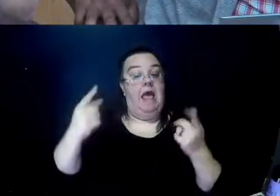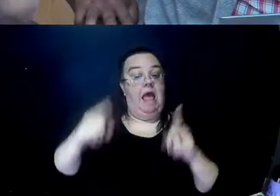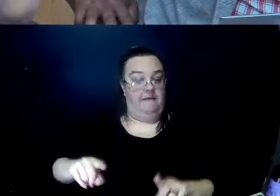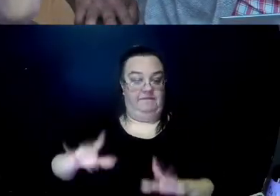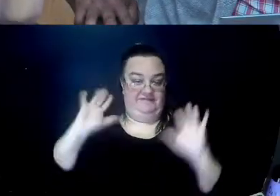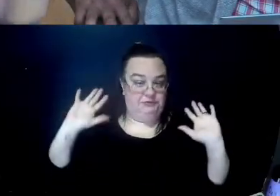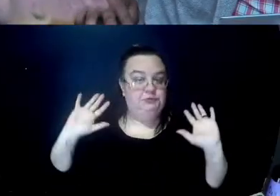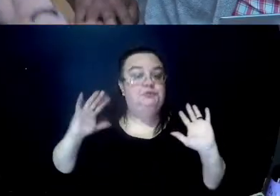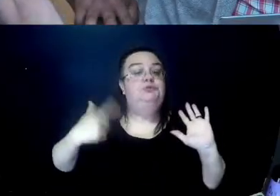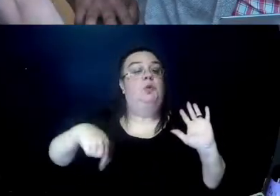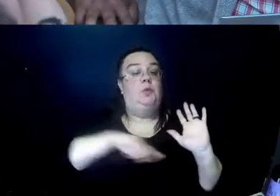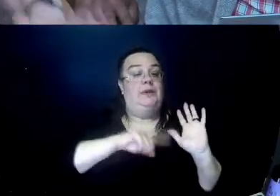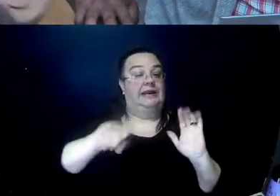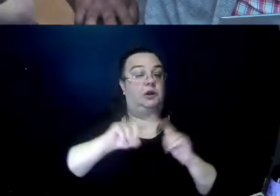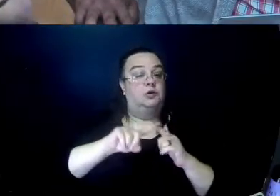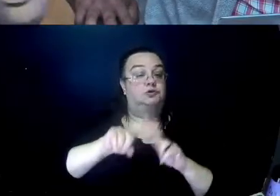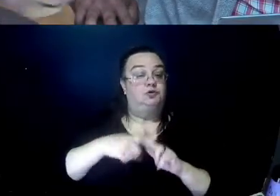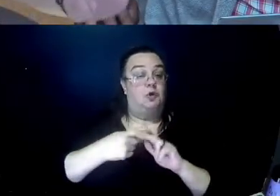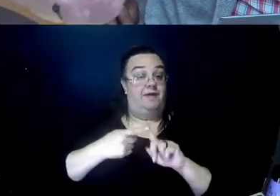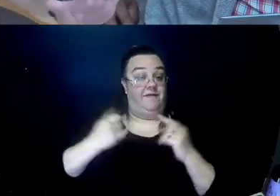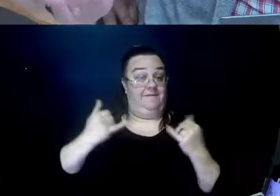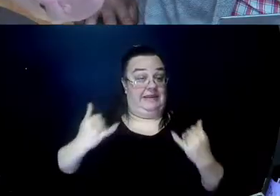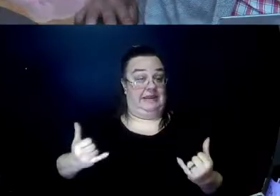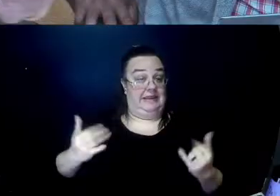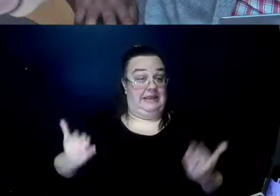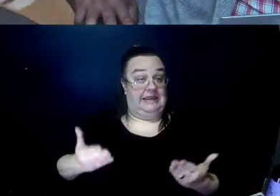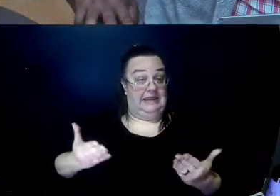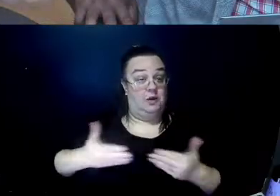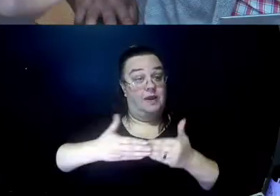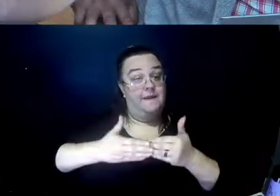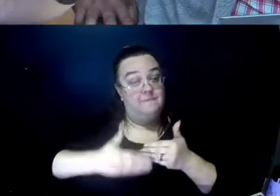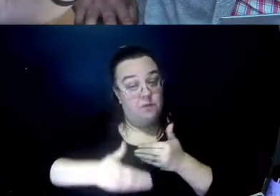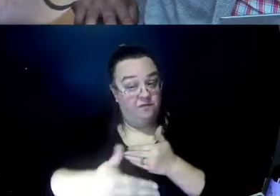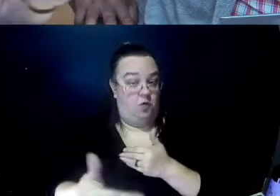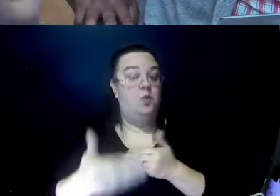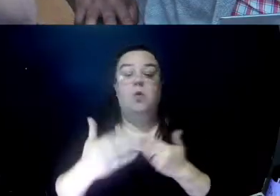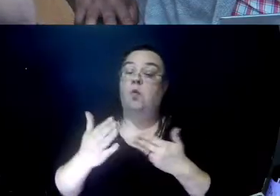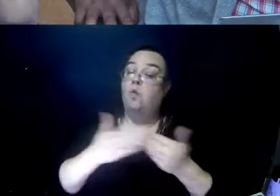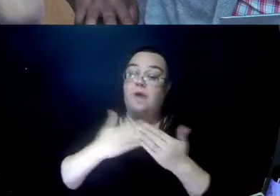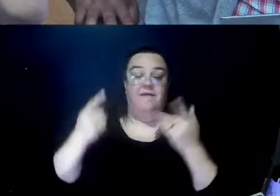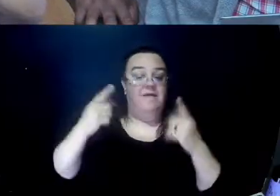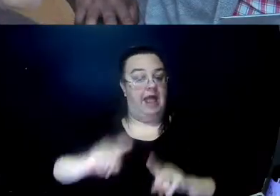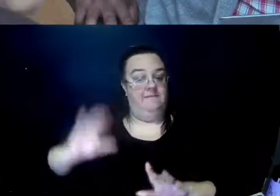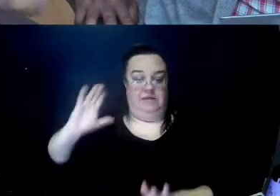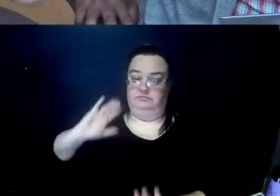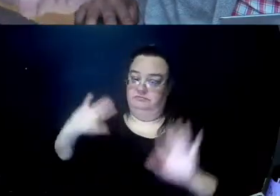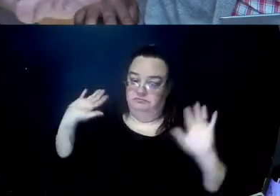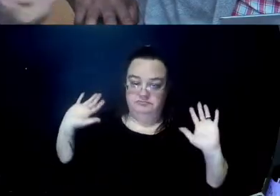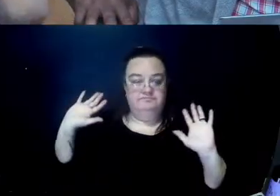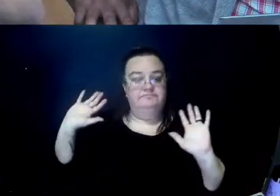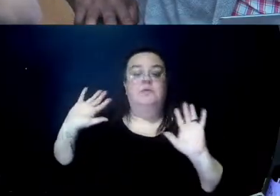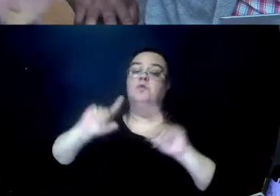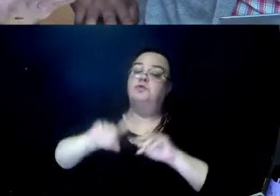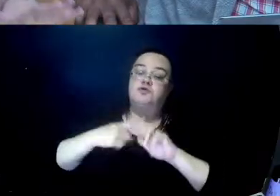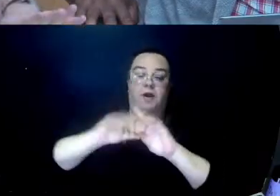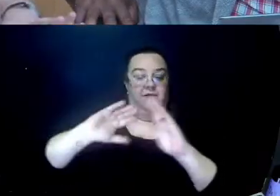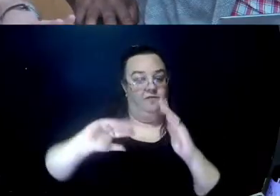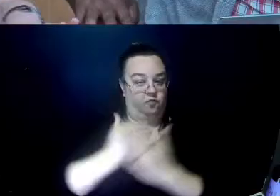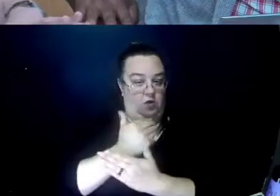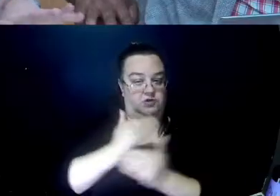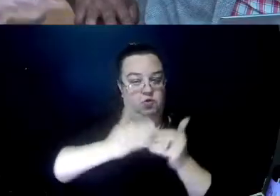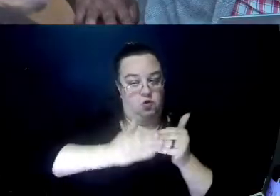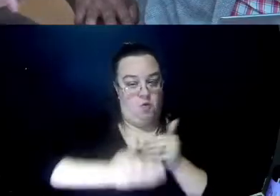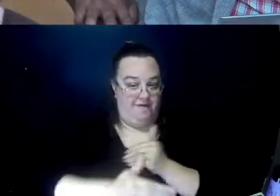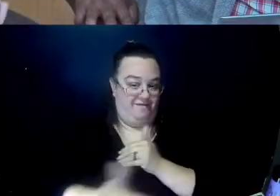start from here and move forward. Whatever happened, happened, and we're going to start fresh and go forward